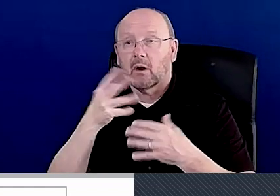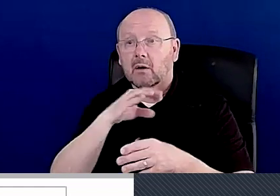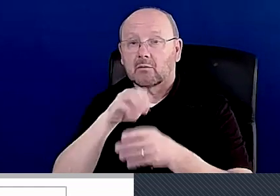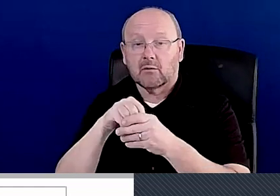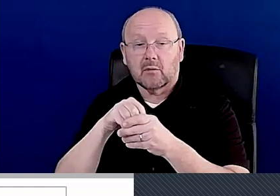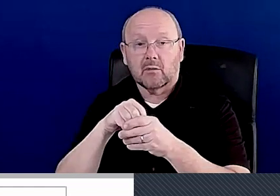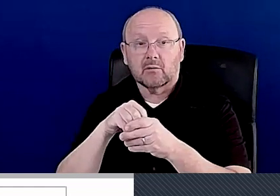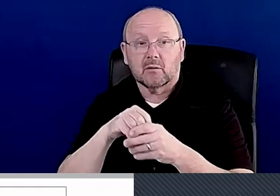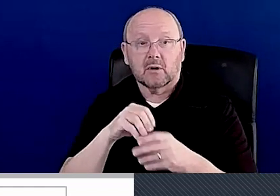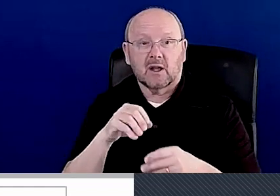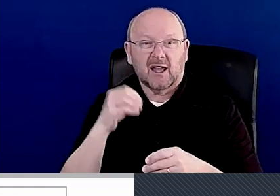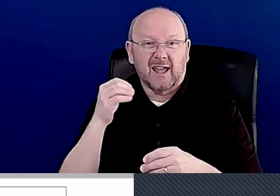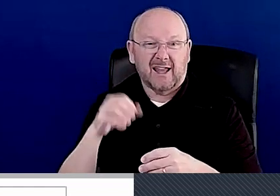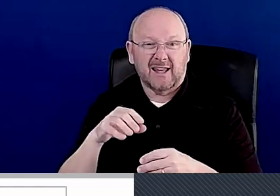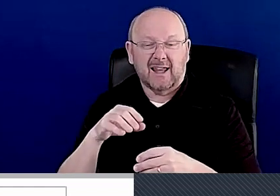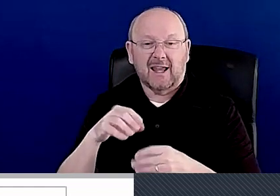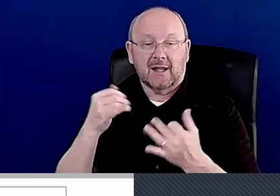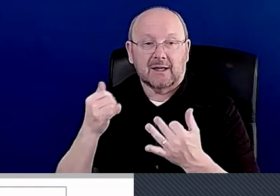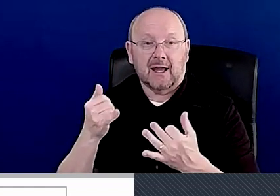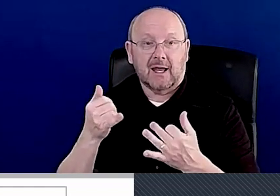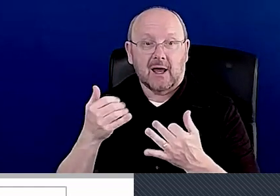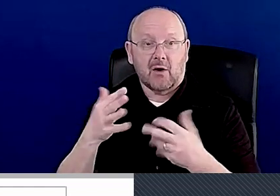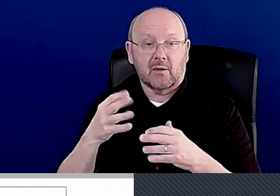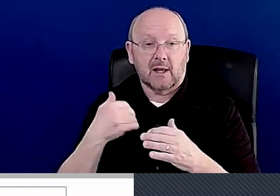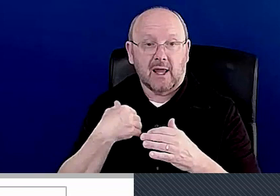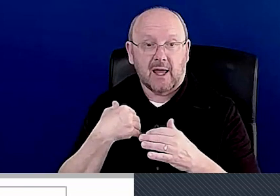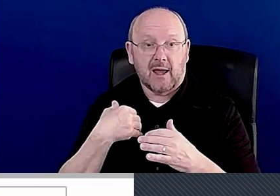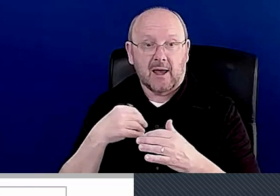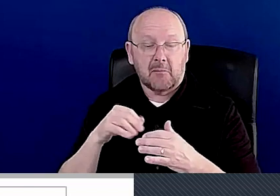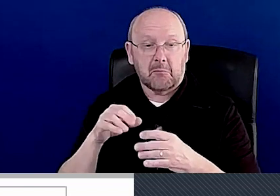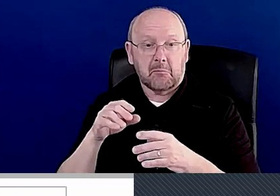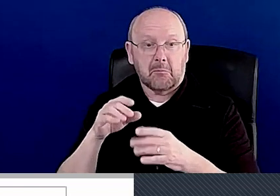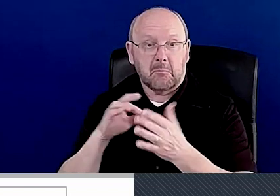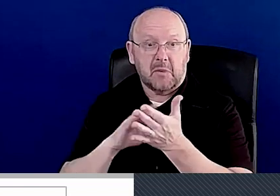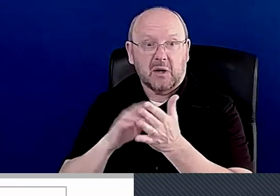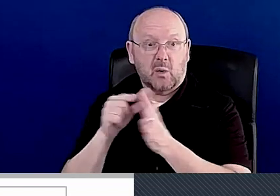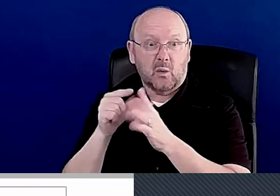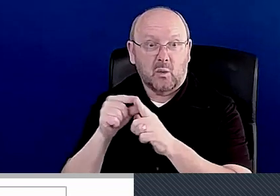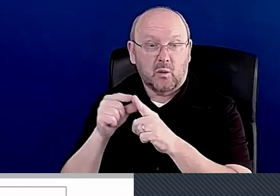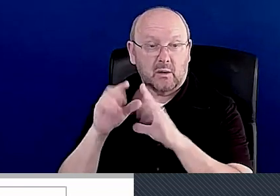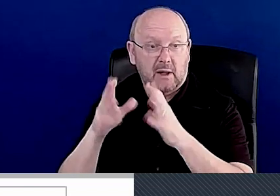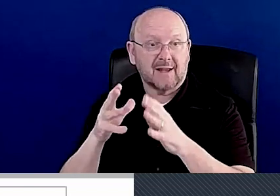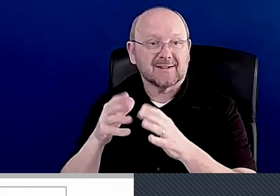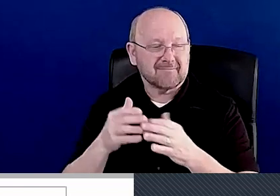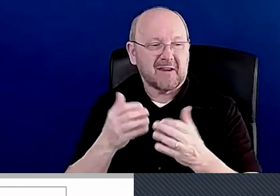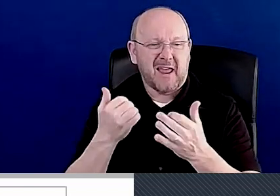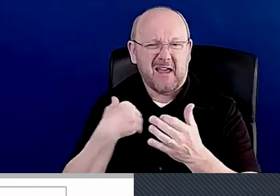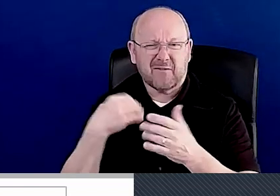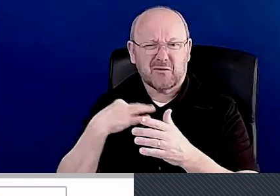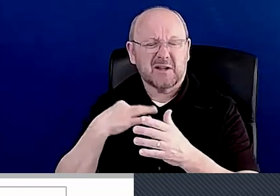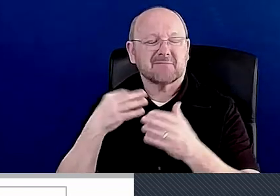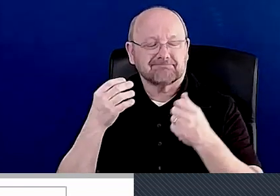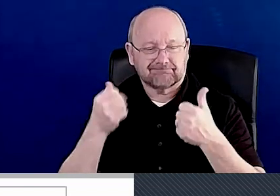medical terminology, well, now they've already met that class. What we've encountered in the past is maybe a student took Fresno Adult School's